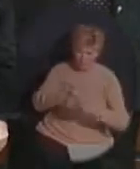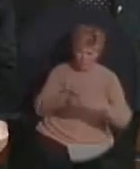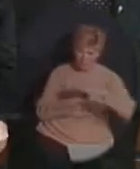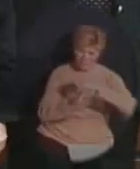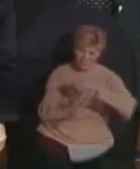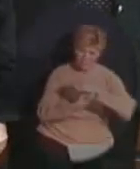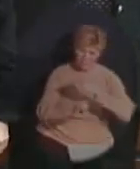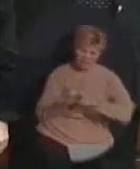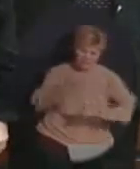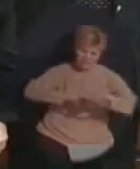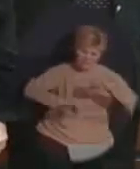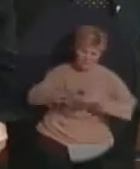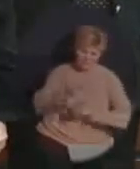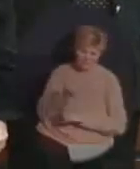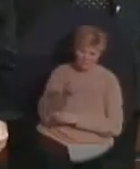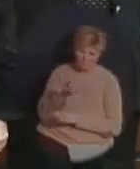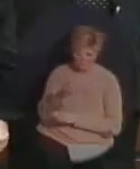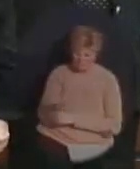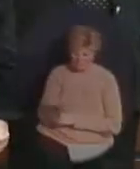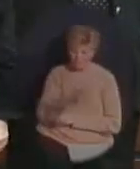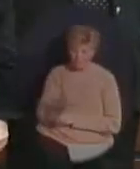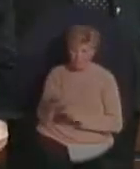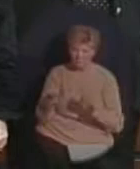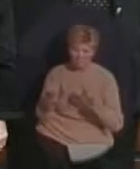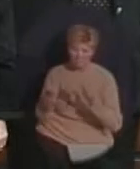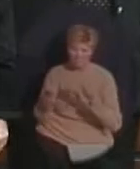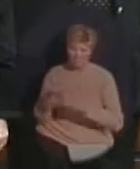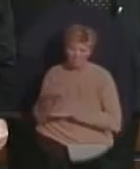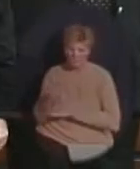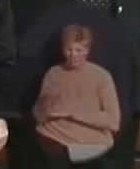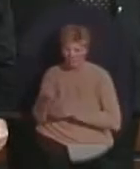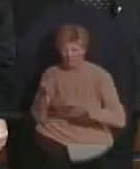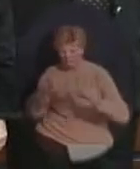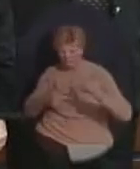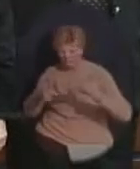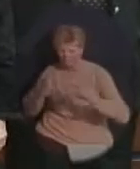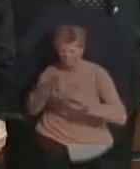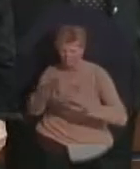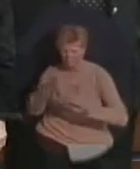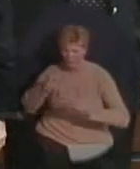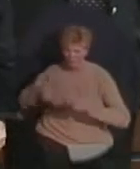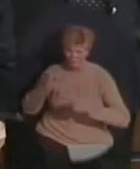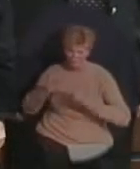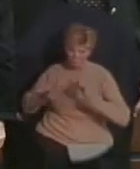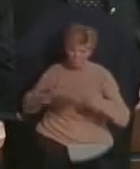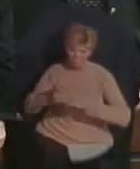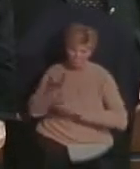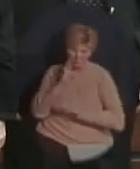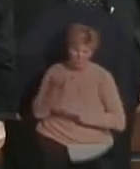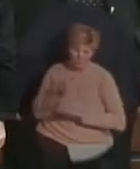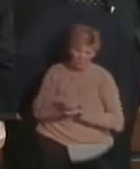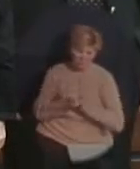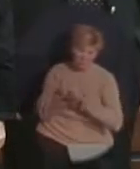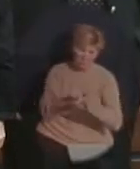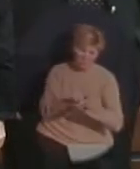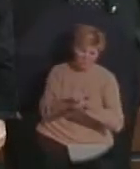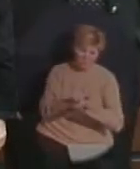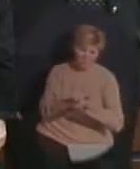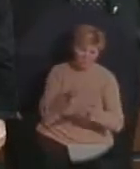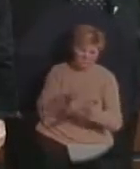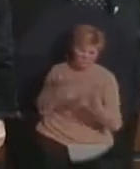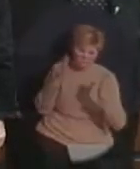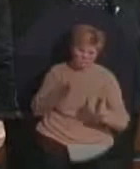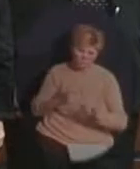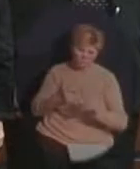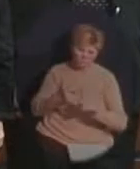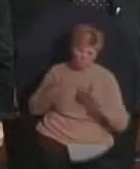and a number of other important steps. This grant will help the district drive increased student achievement in these very important areas